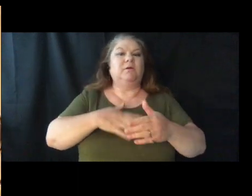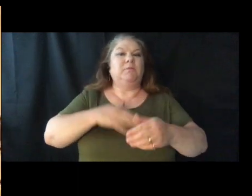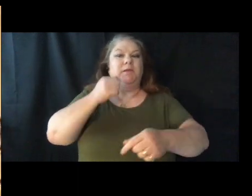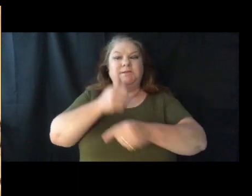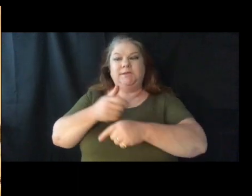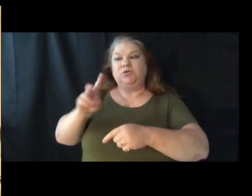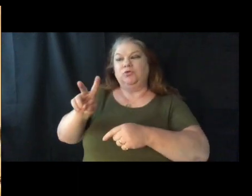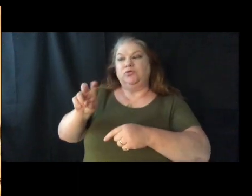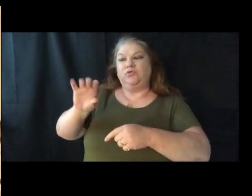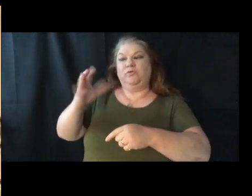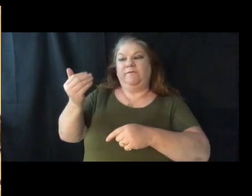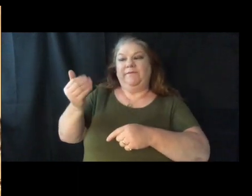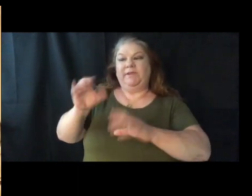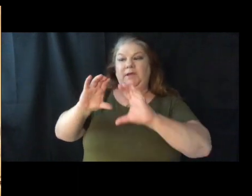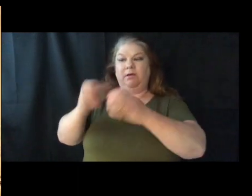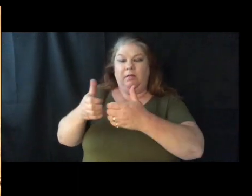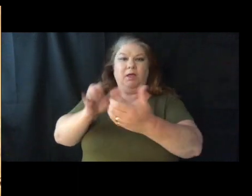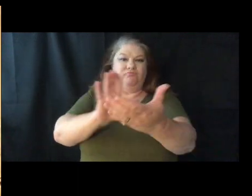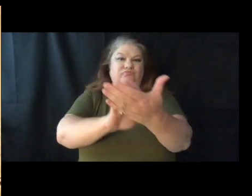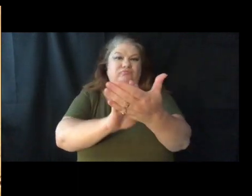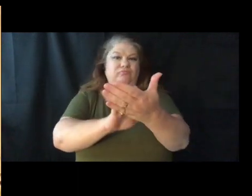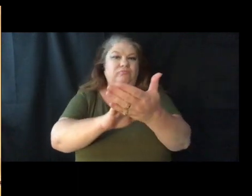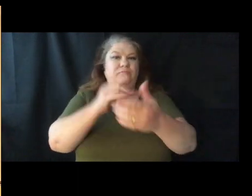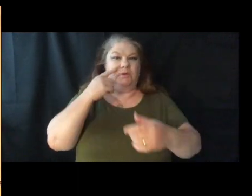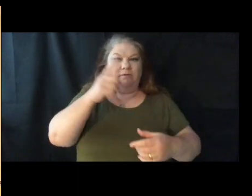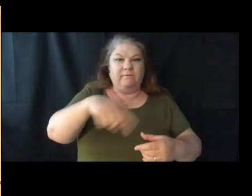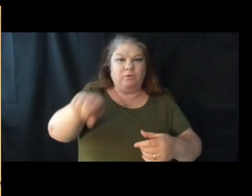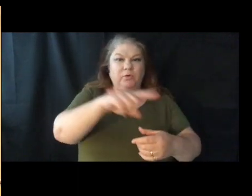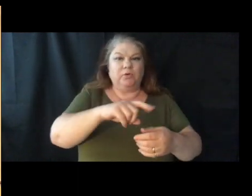in the 215th class applaud you.